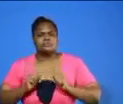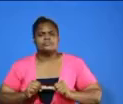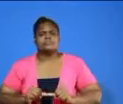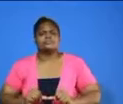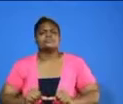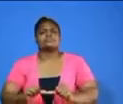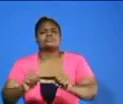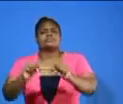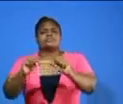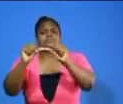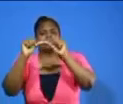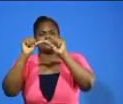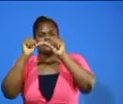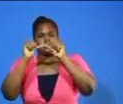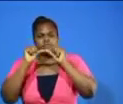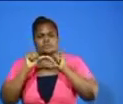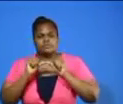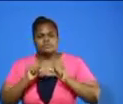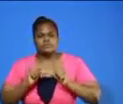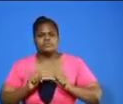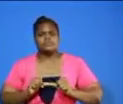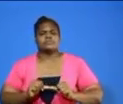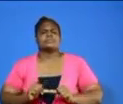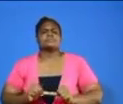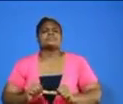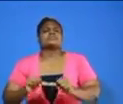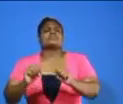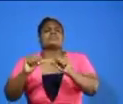cradle to the grave.